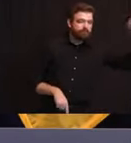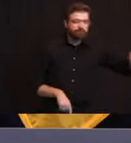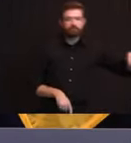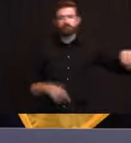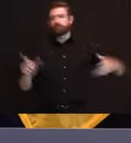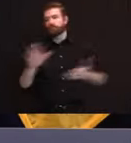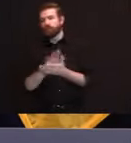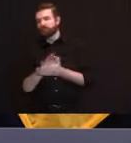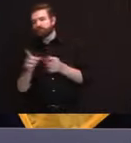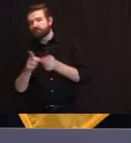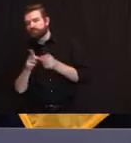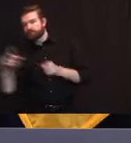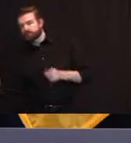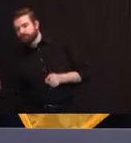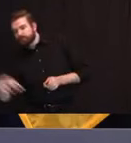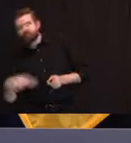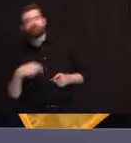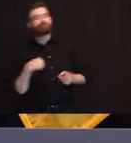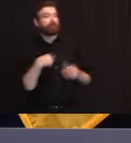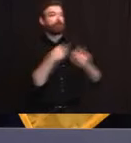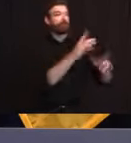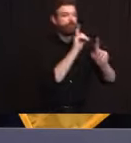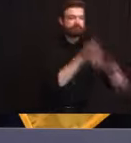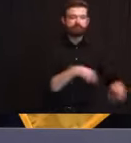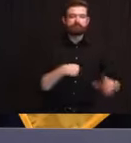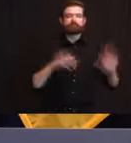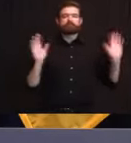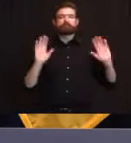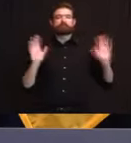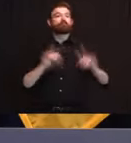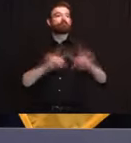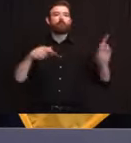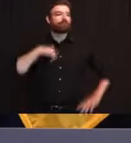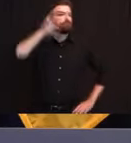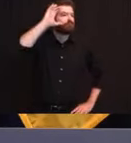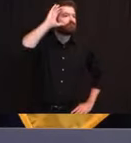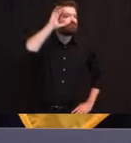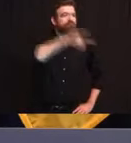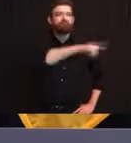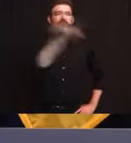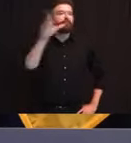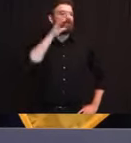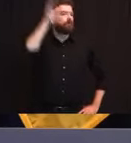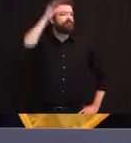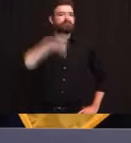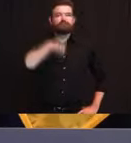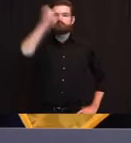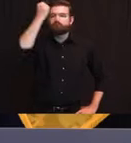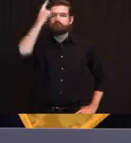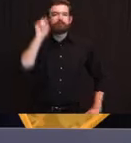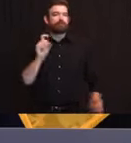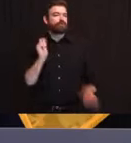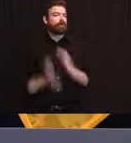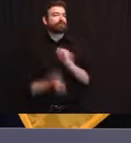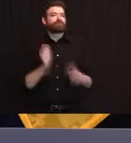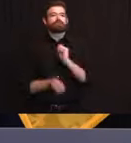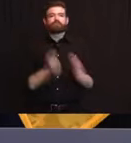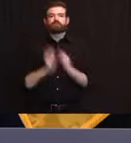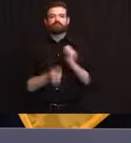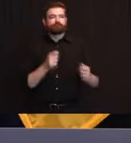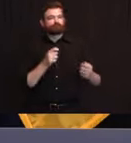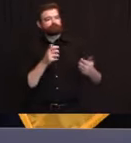we hear parents, and we've got to change this in a way that's responsible. Thank you. Brent, good